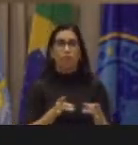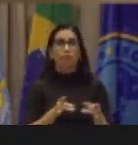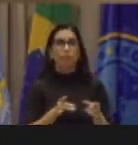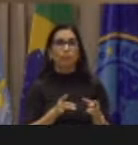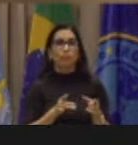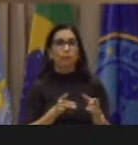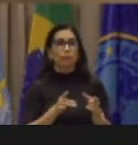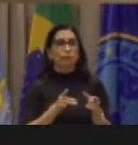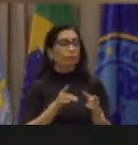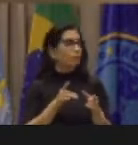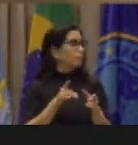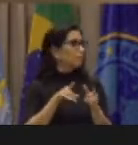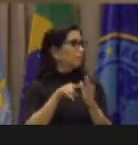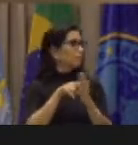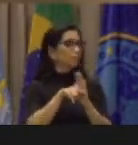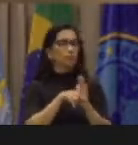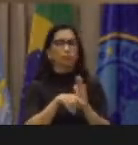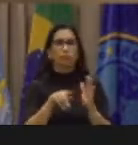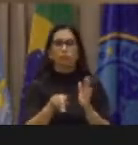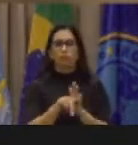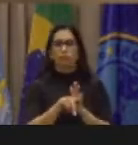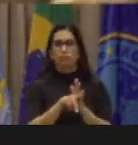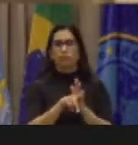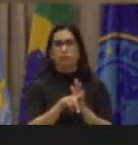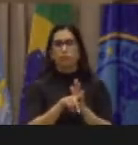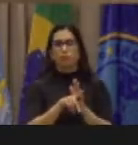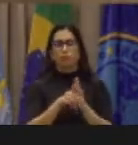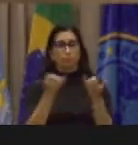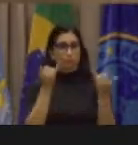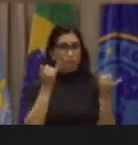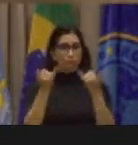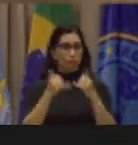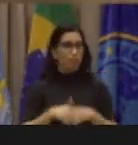of information technology. Very please welcome.